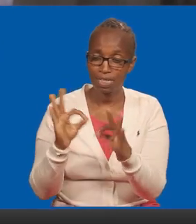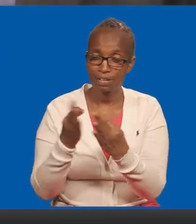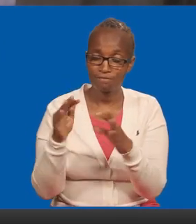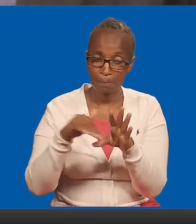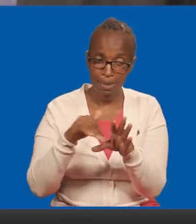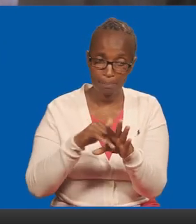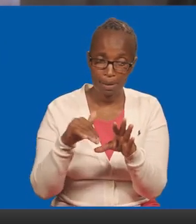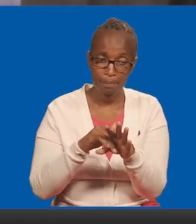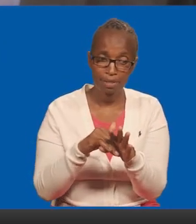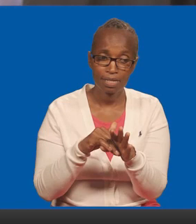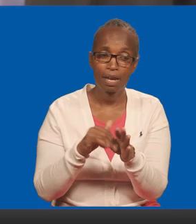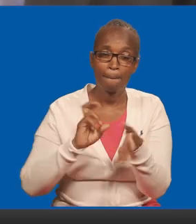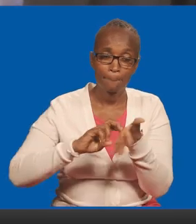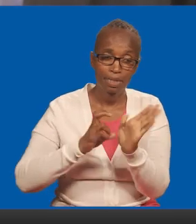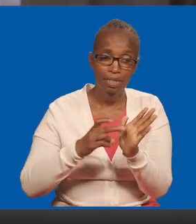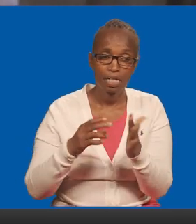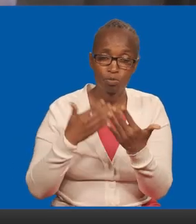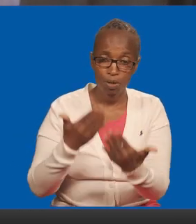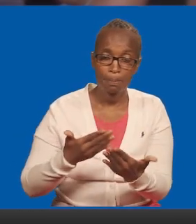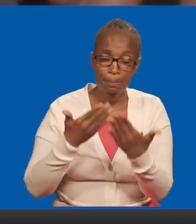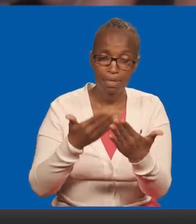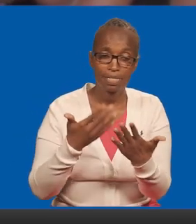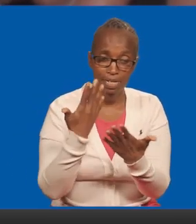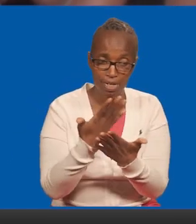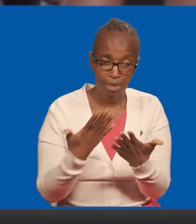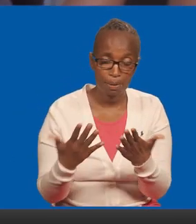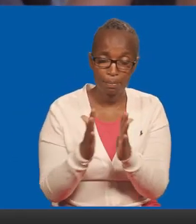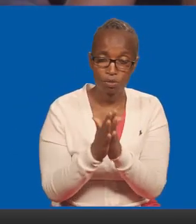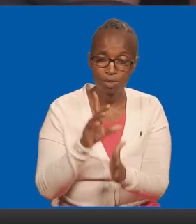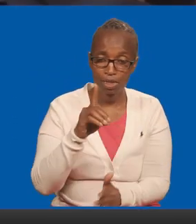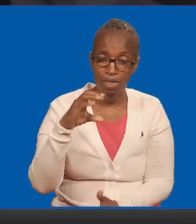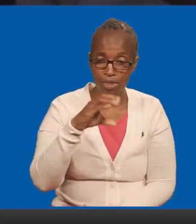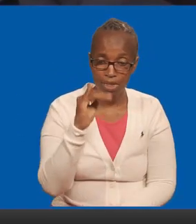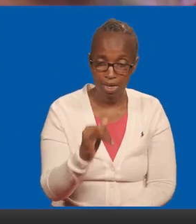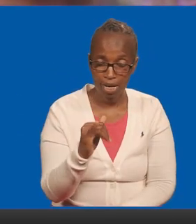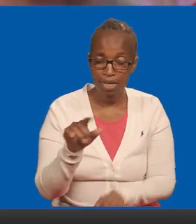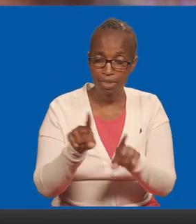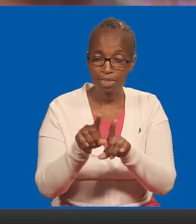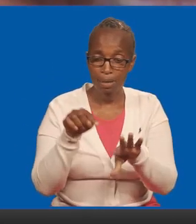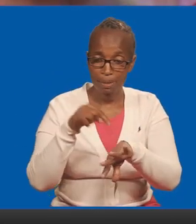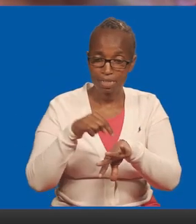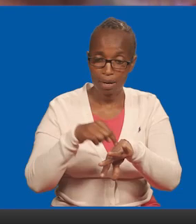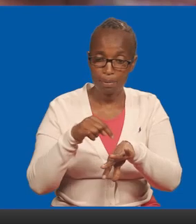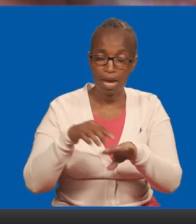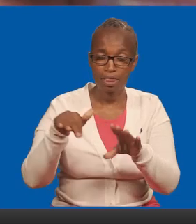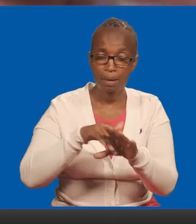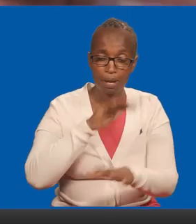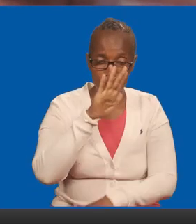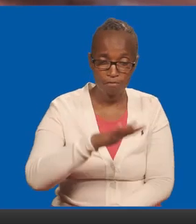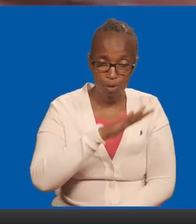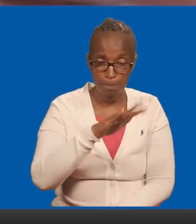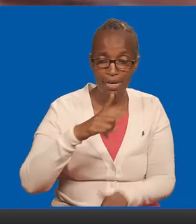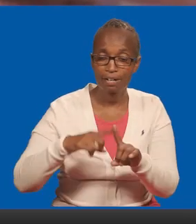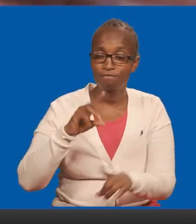are going to share those documents with the DCI. Kawaya akitoa onyo kwa viongozi walio na tamaa ya kunyakua mali ya